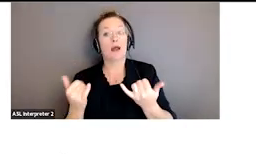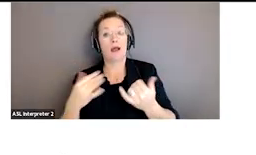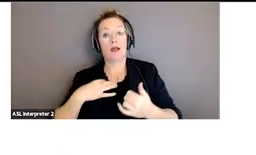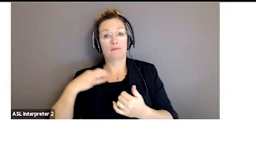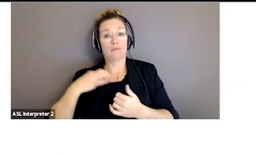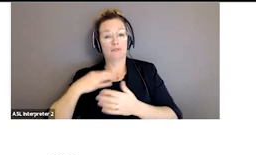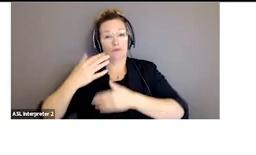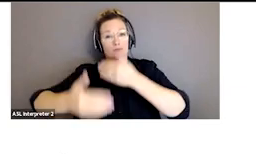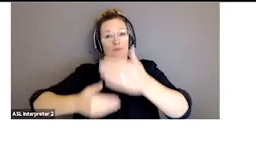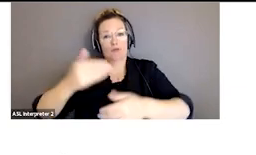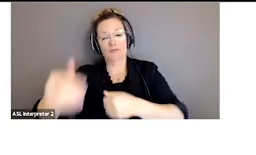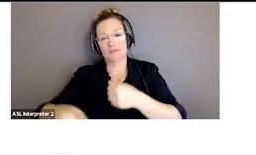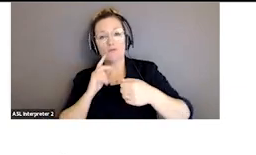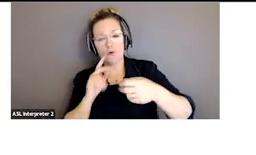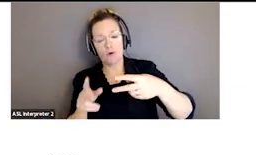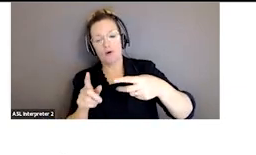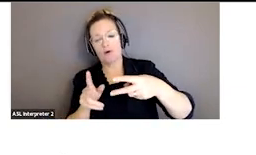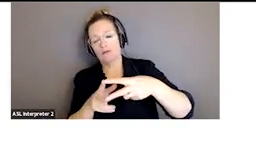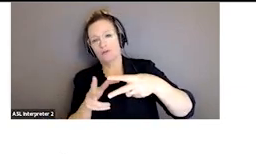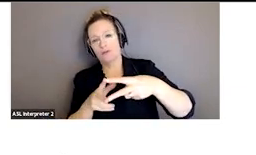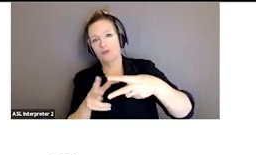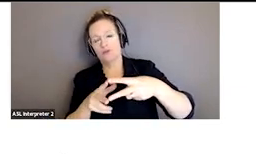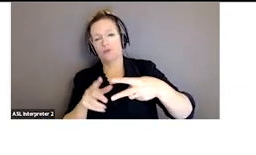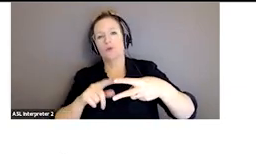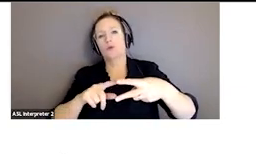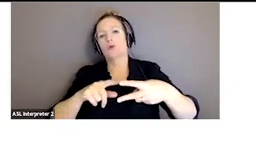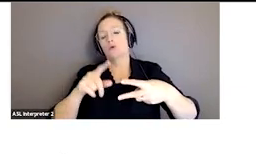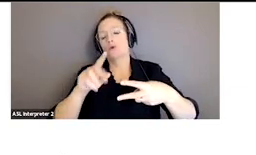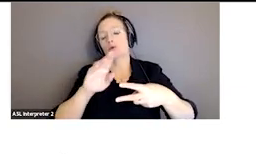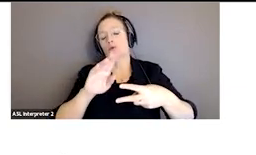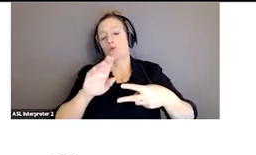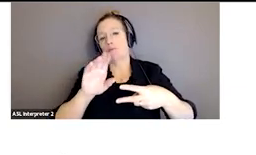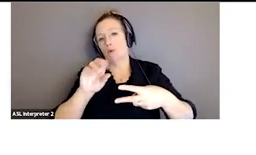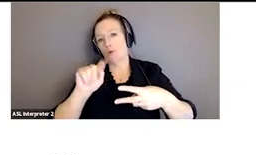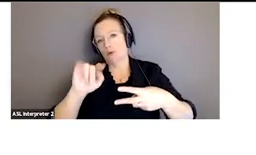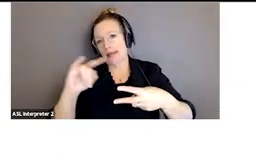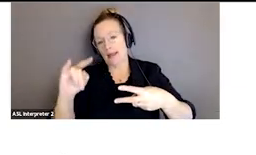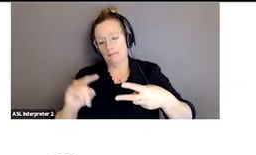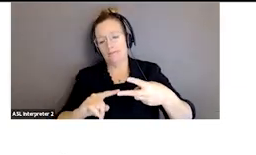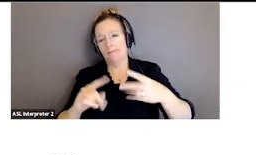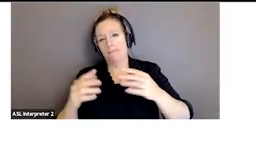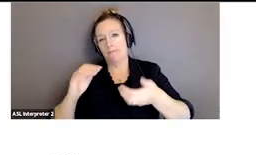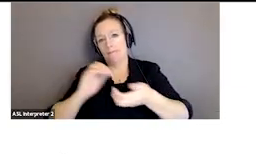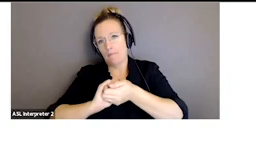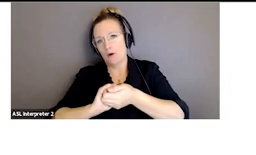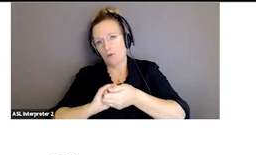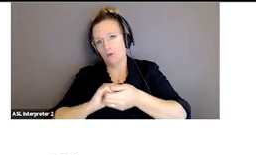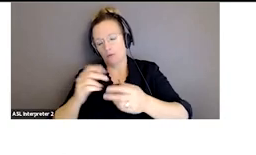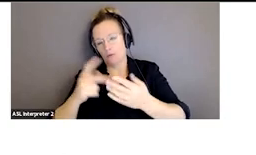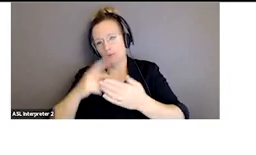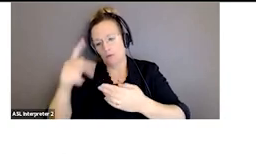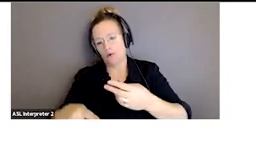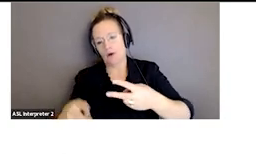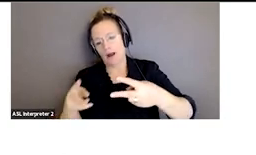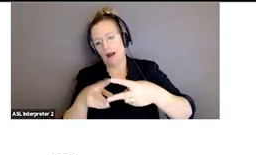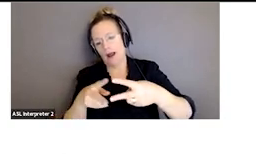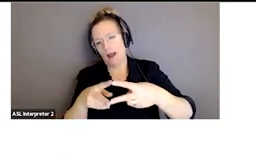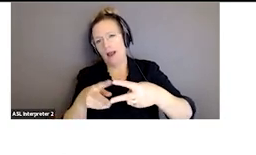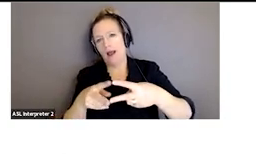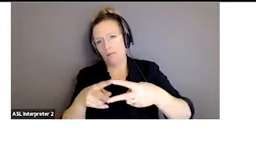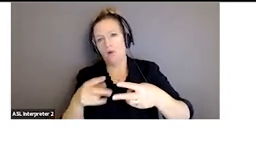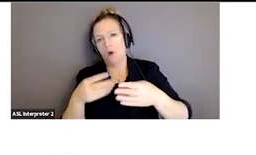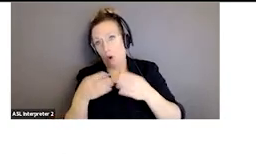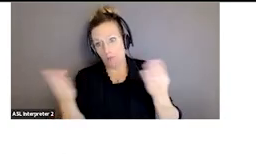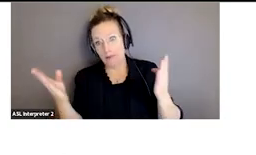both the bootcamp and the partner program are open, and the AI sector is priority. So anybody